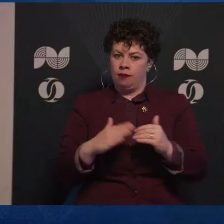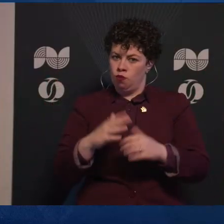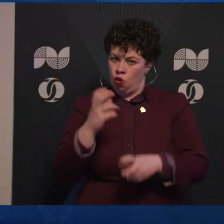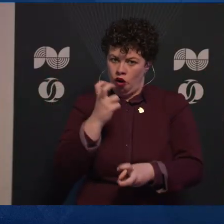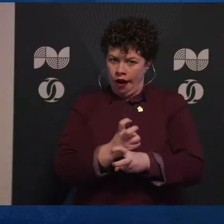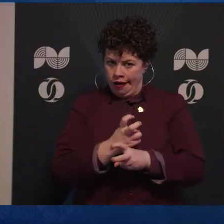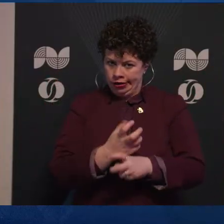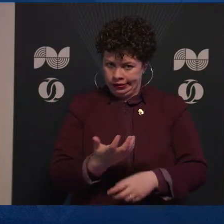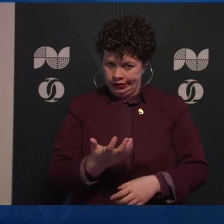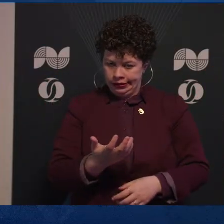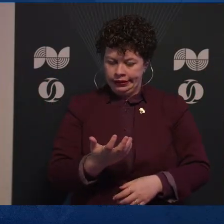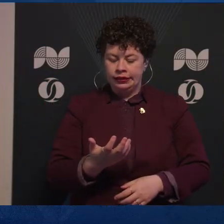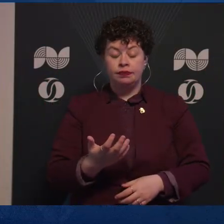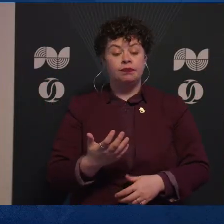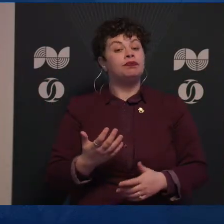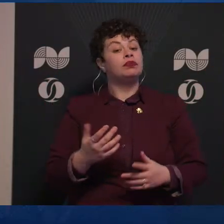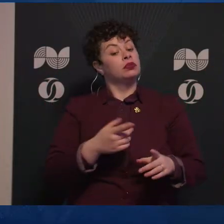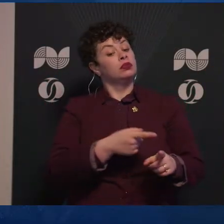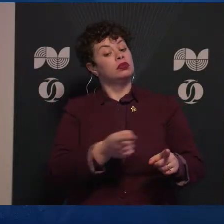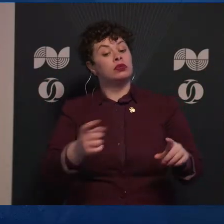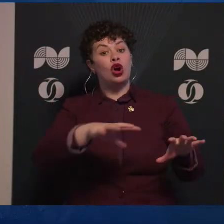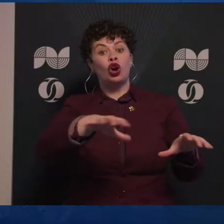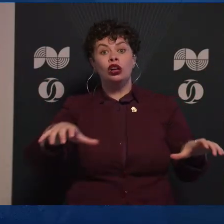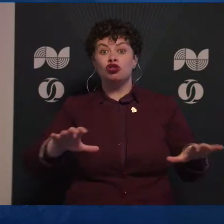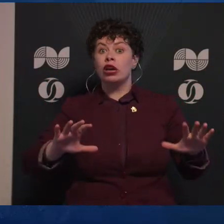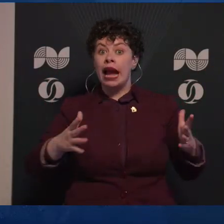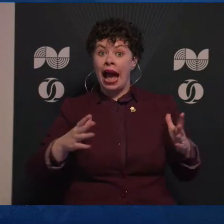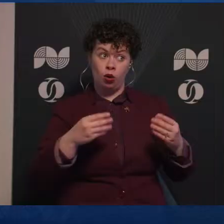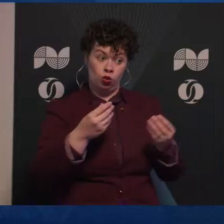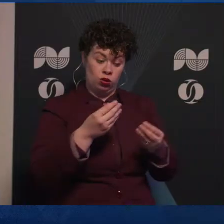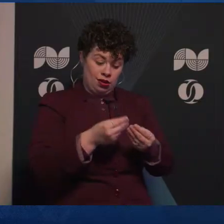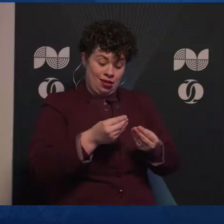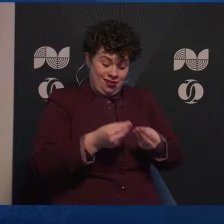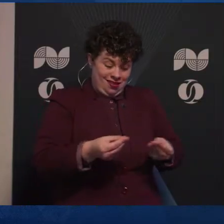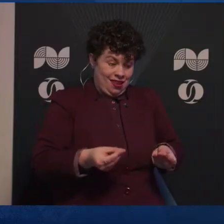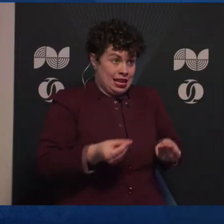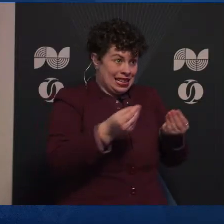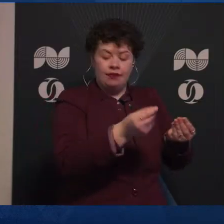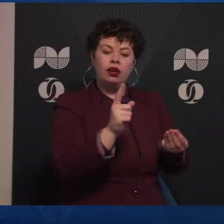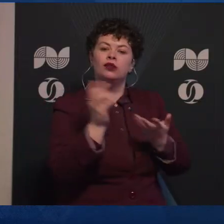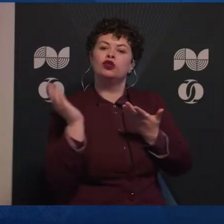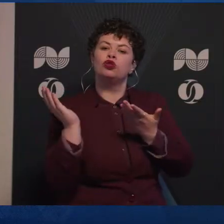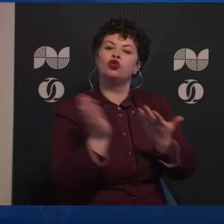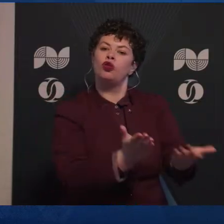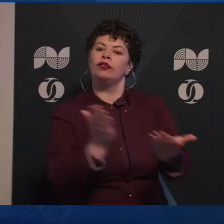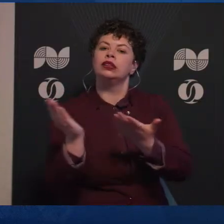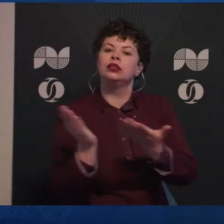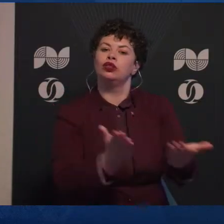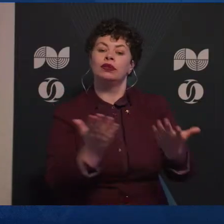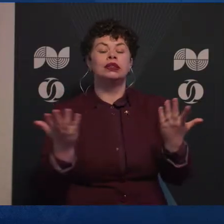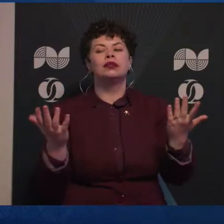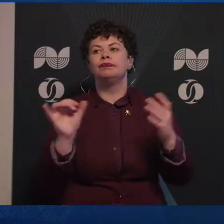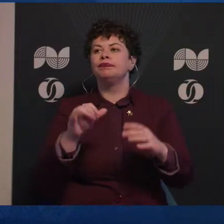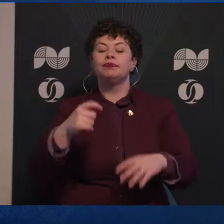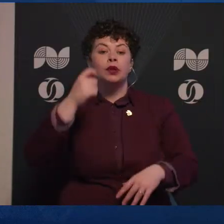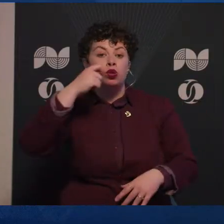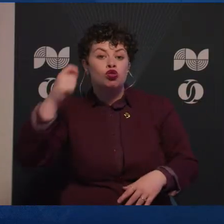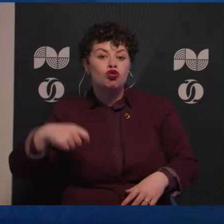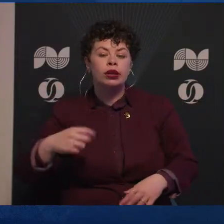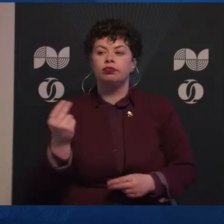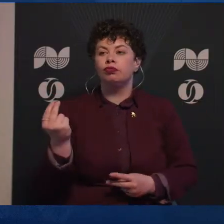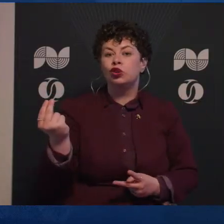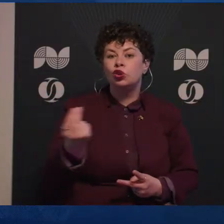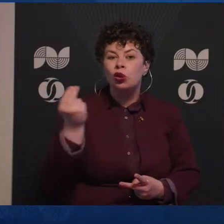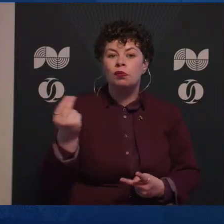the success of our countries has been export of services. You see countries as diverse as Ukraine, Serbia, Armenia,